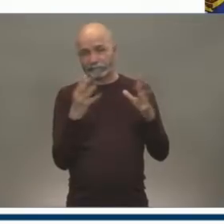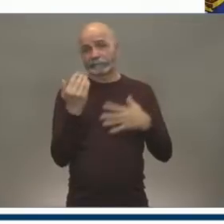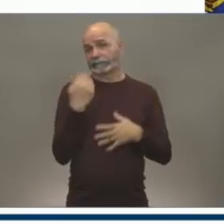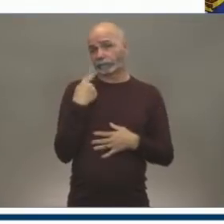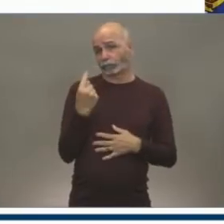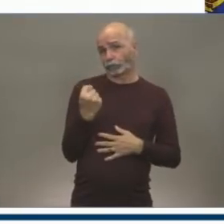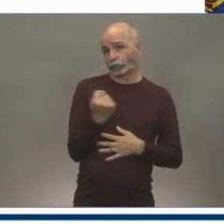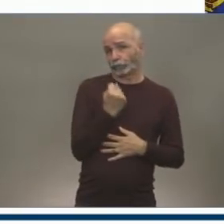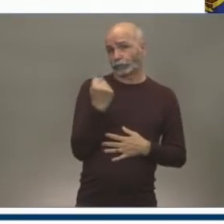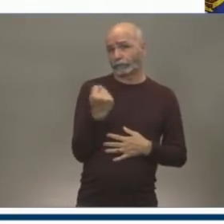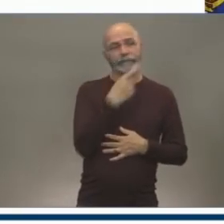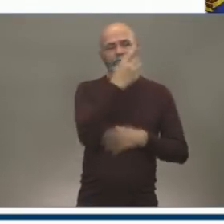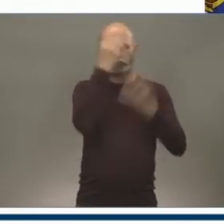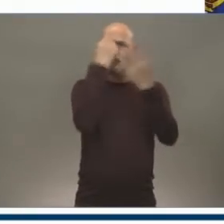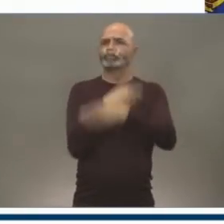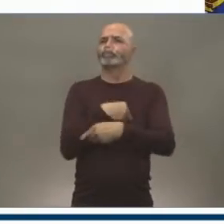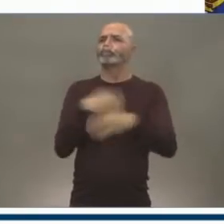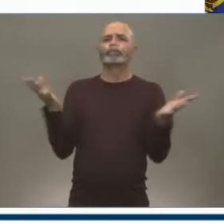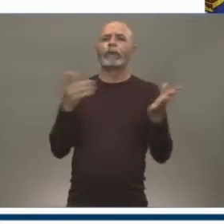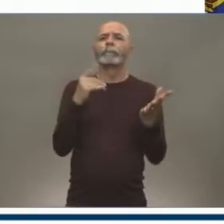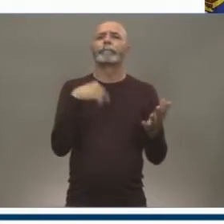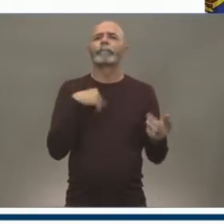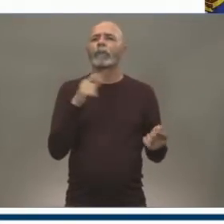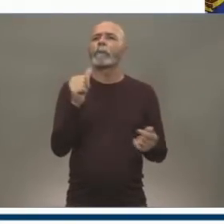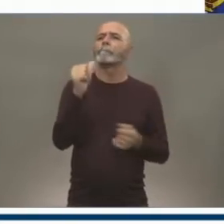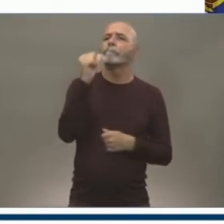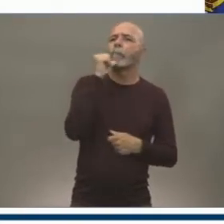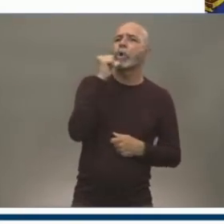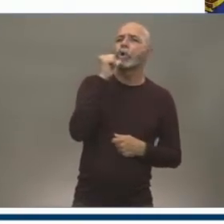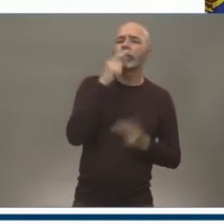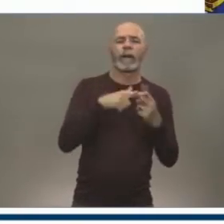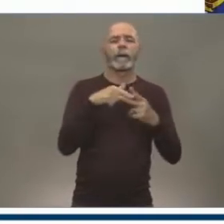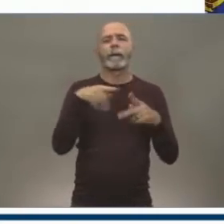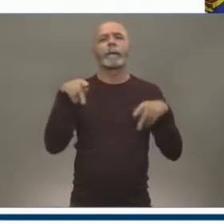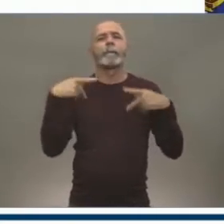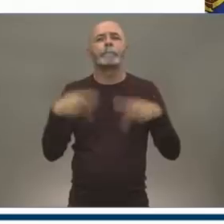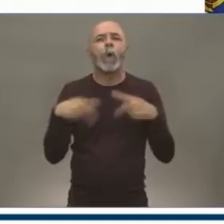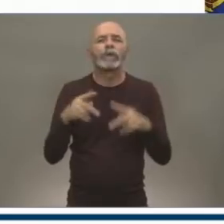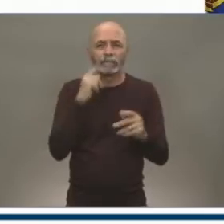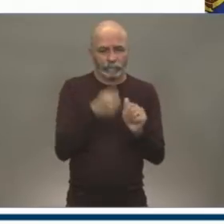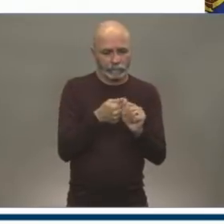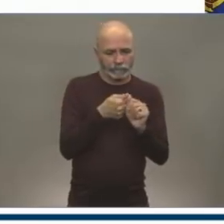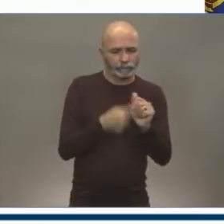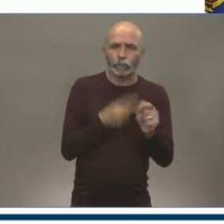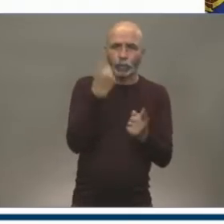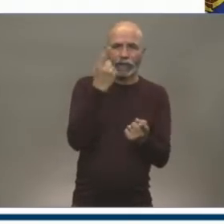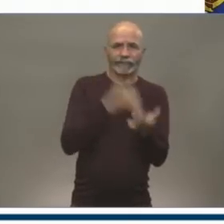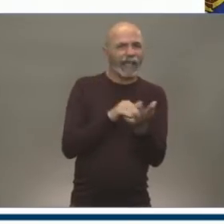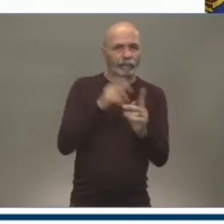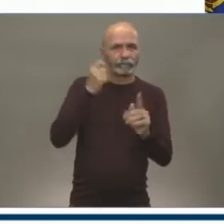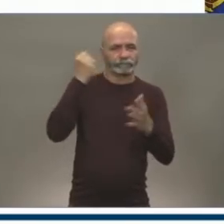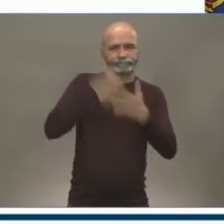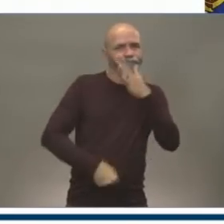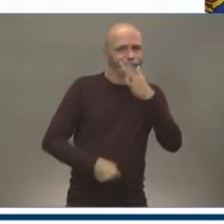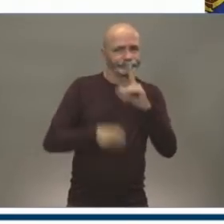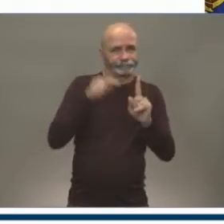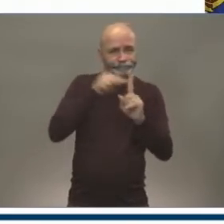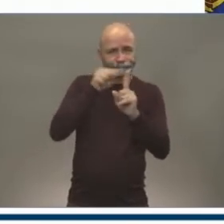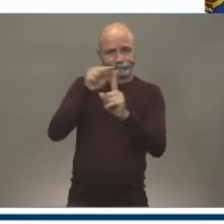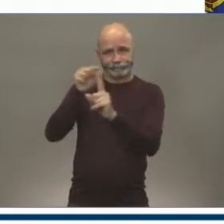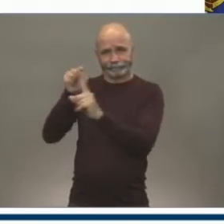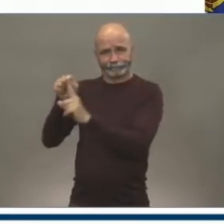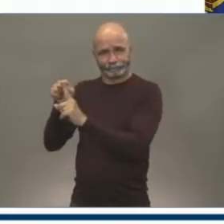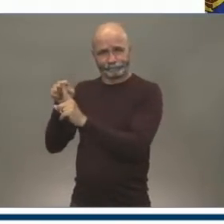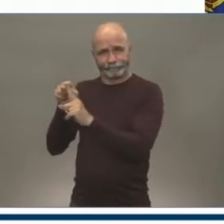all attendees of a party would be fined $1,000 each, but the press release reads that stronger enforcement